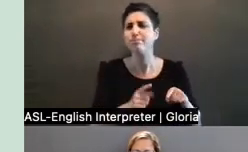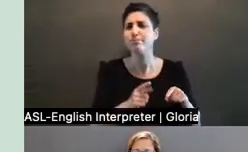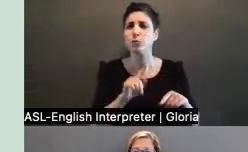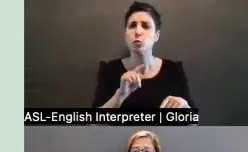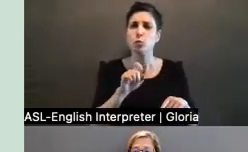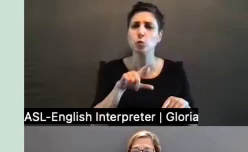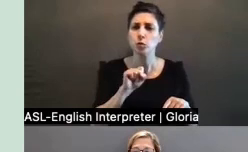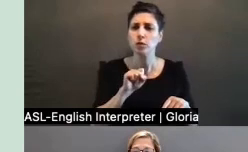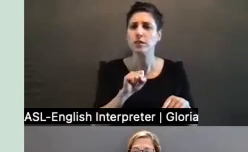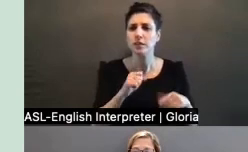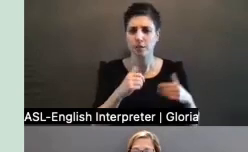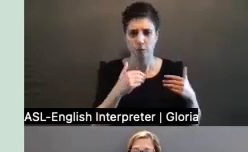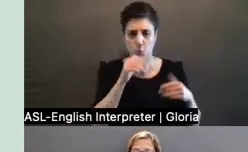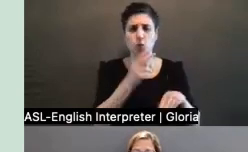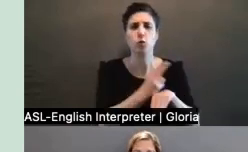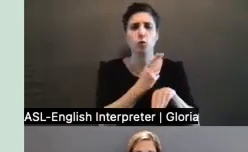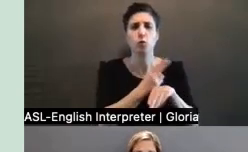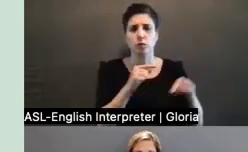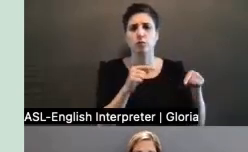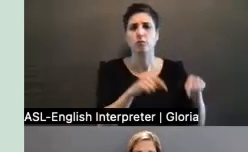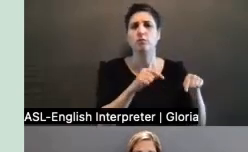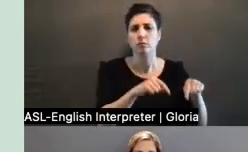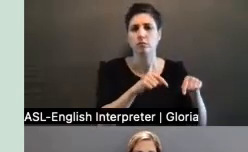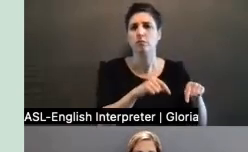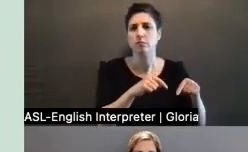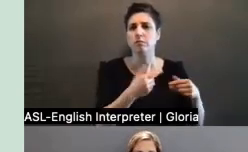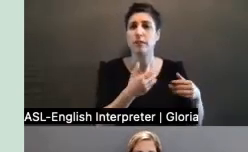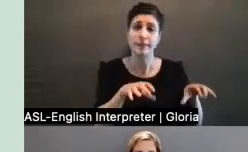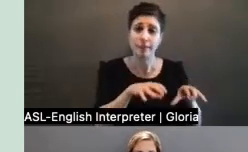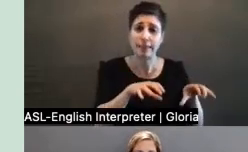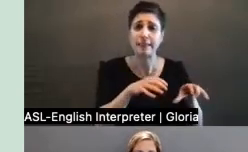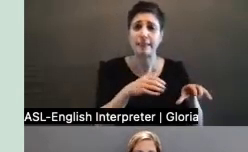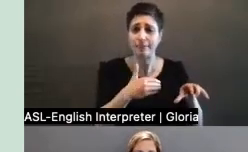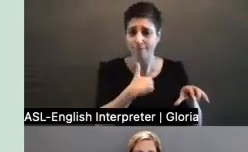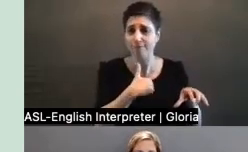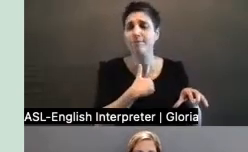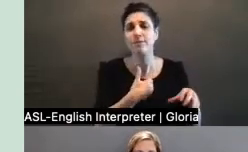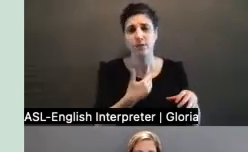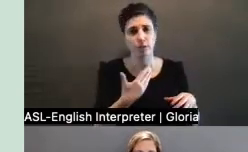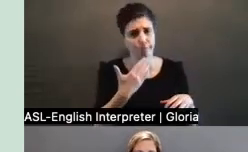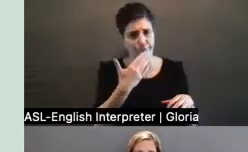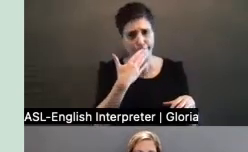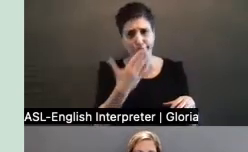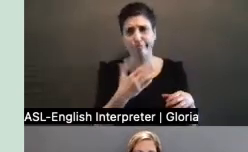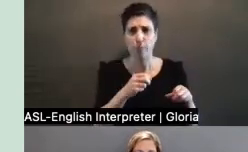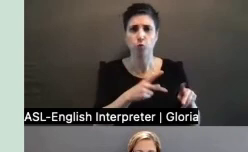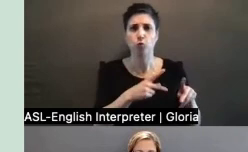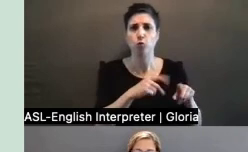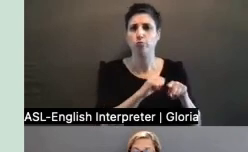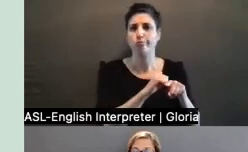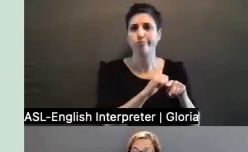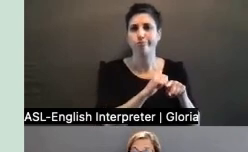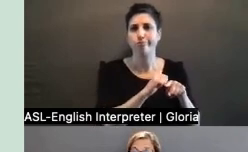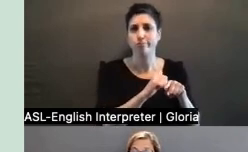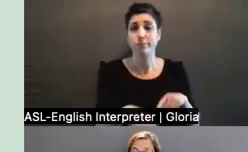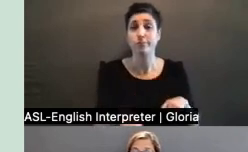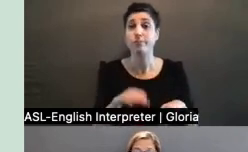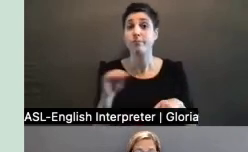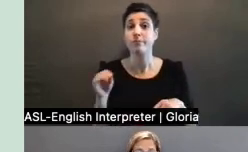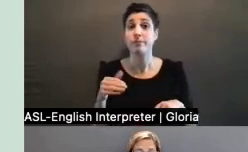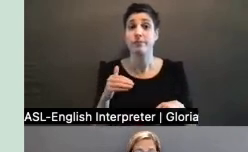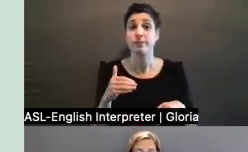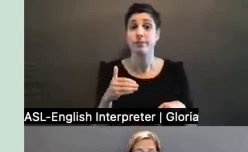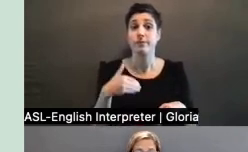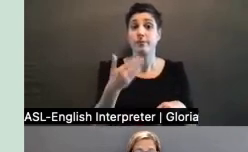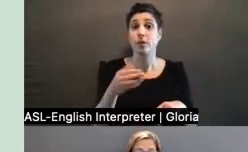other topics, but they're part of the ENET or some of the activities. So it's a great way to practice. And of course, we have a new session coming up on